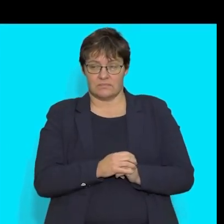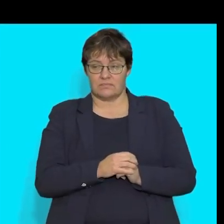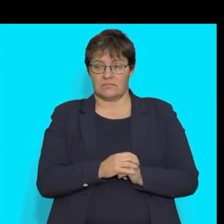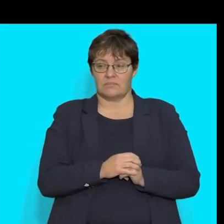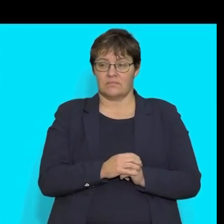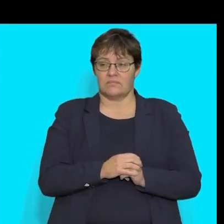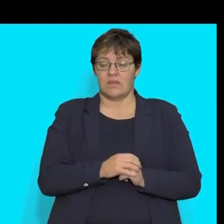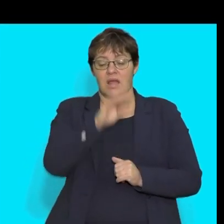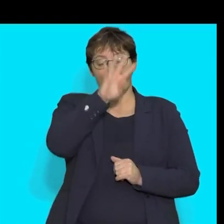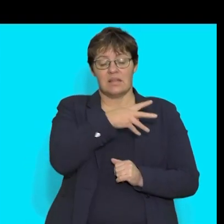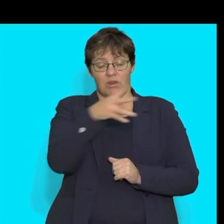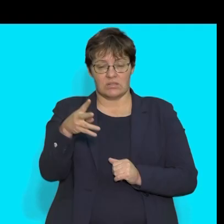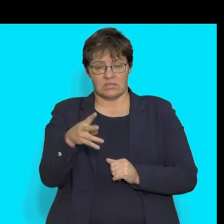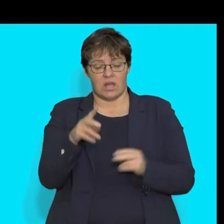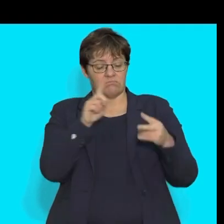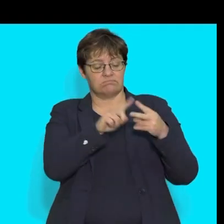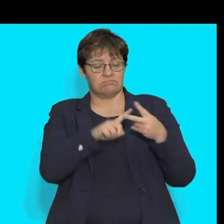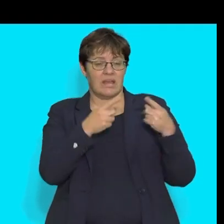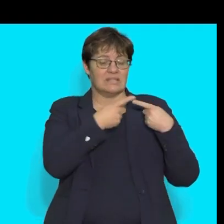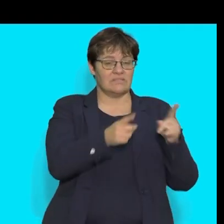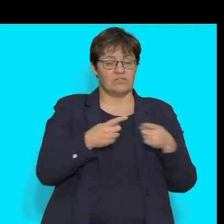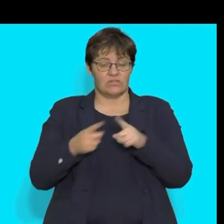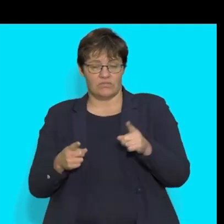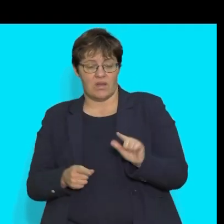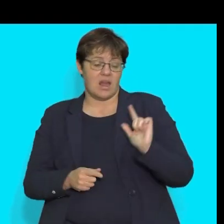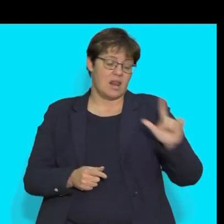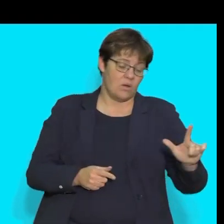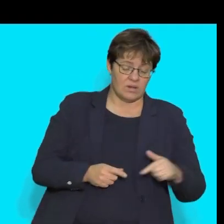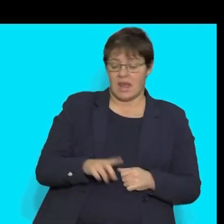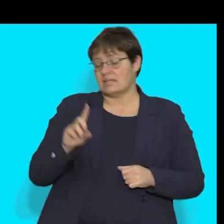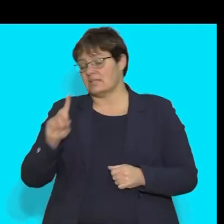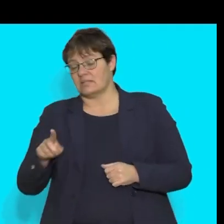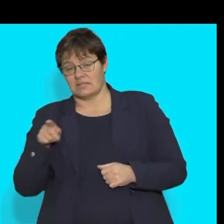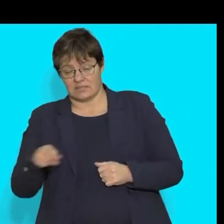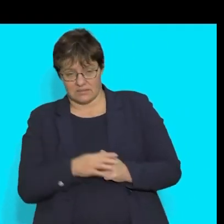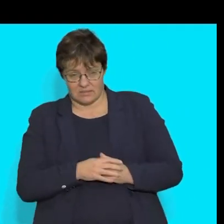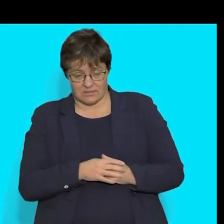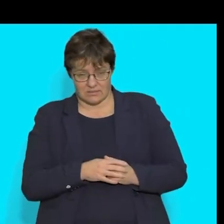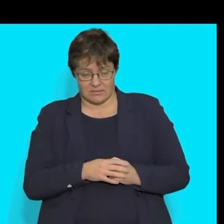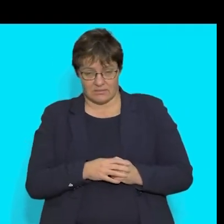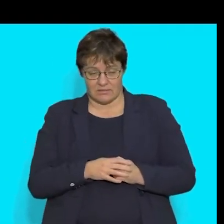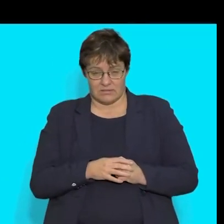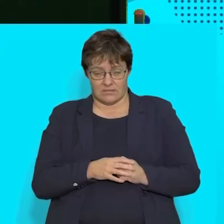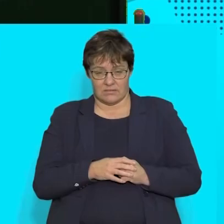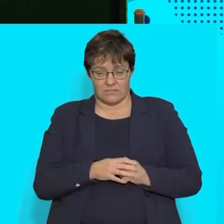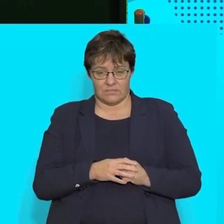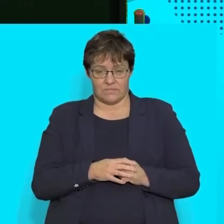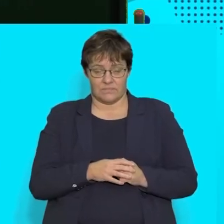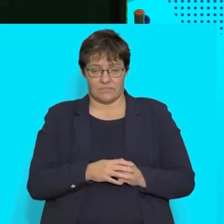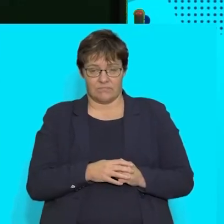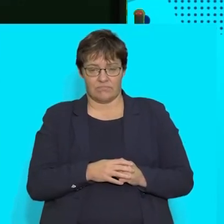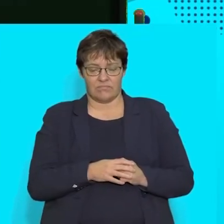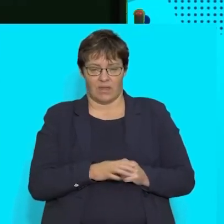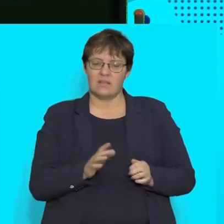that. Tabulate two differences between the theories of Charles Darwin and Lamarck. Guys, this is